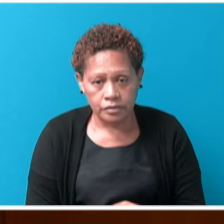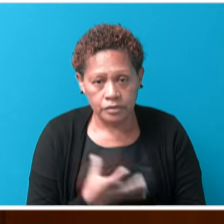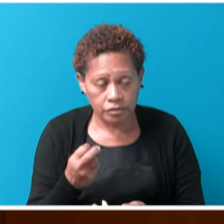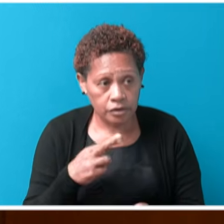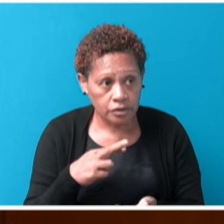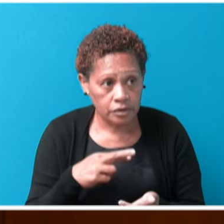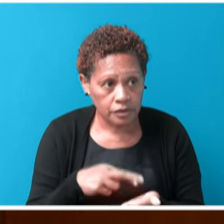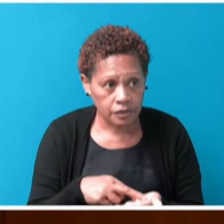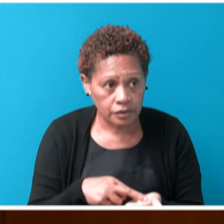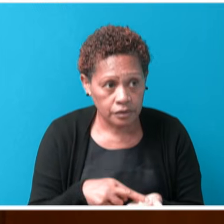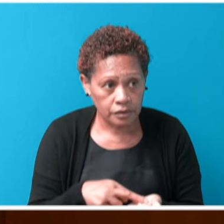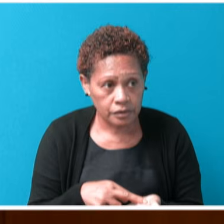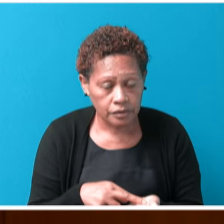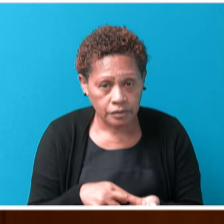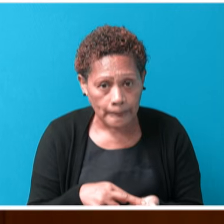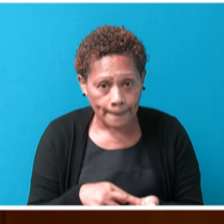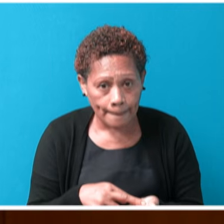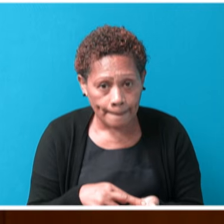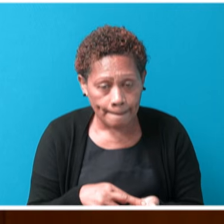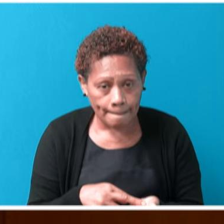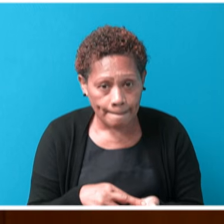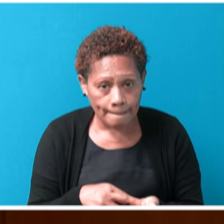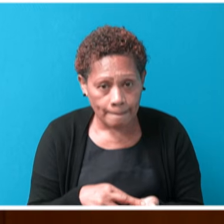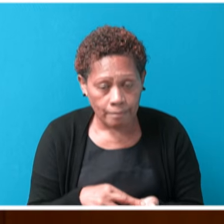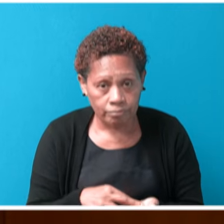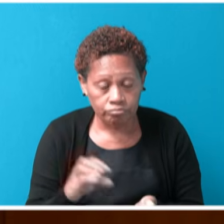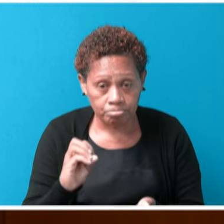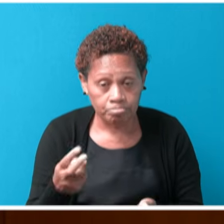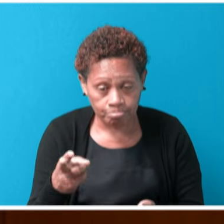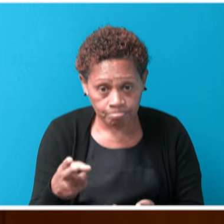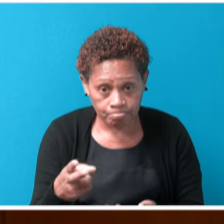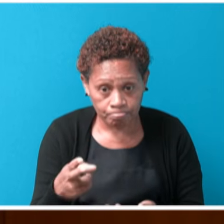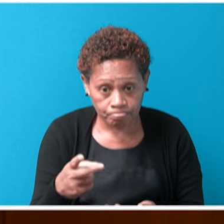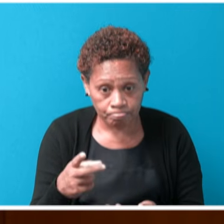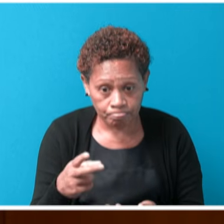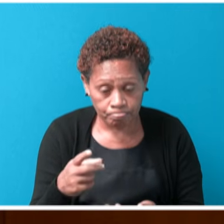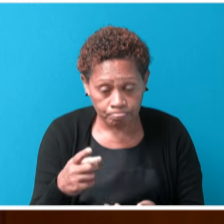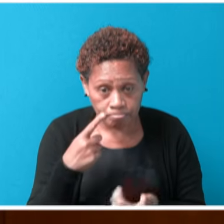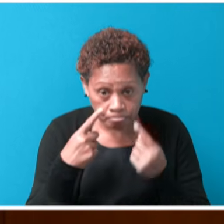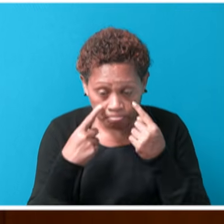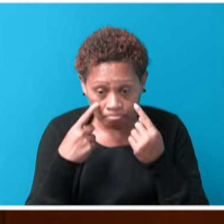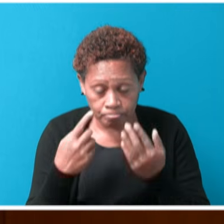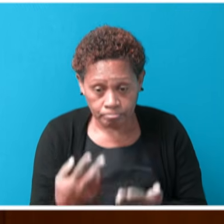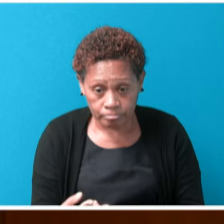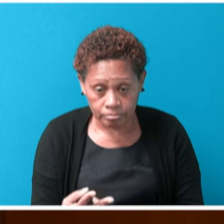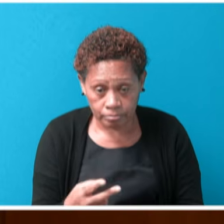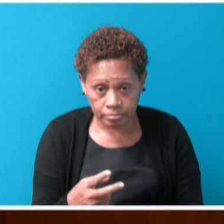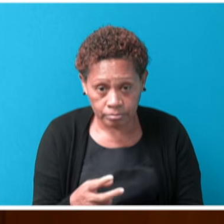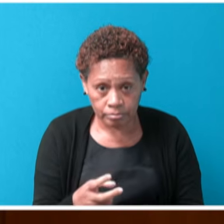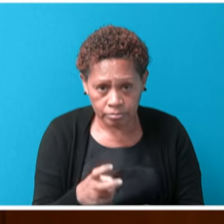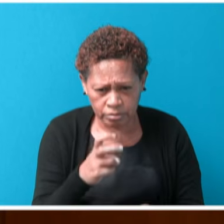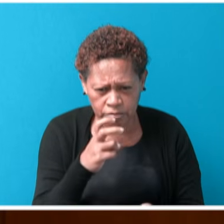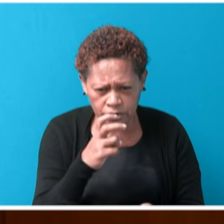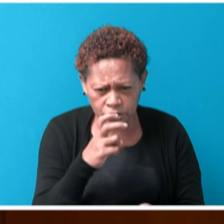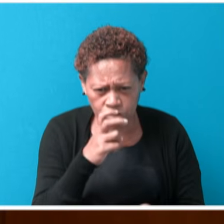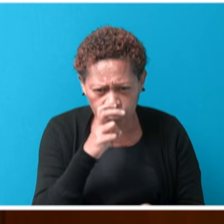reference to artificial intelligence reflects the seriousness of this transformation. We must exercise caution, but we must